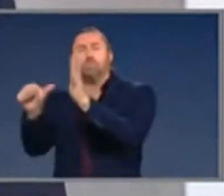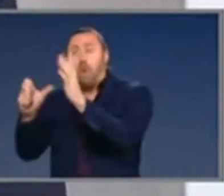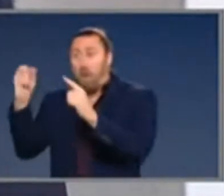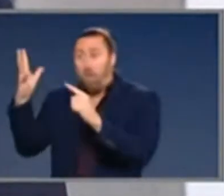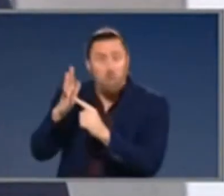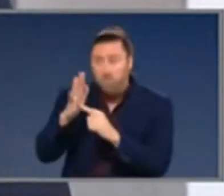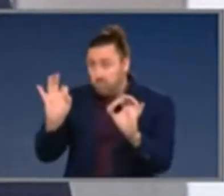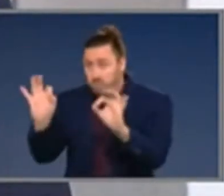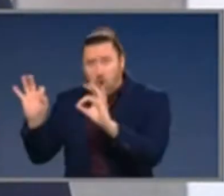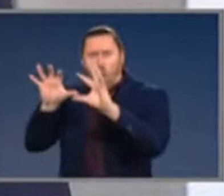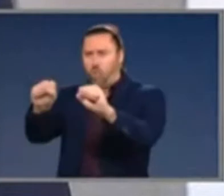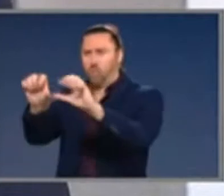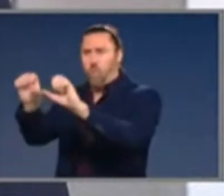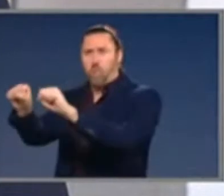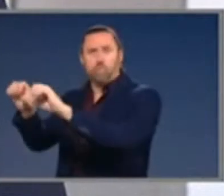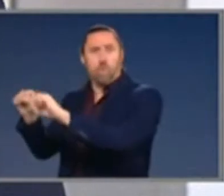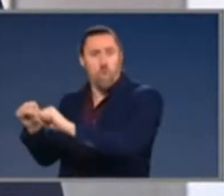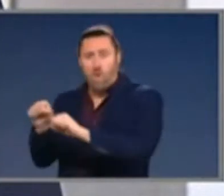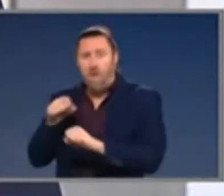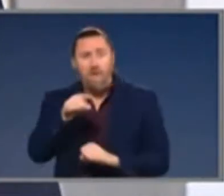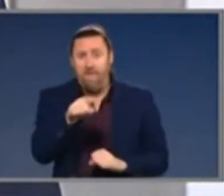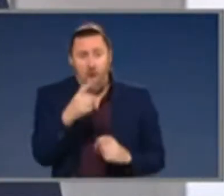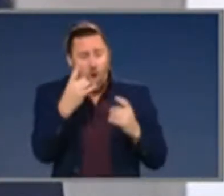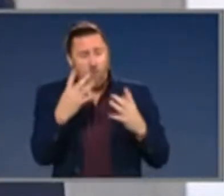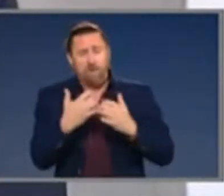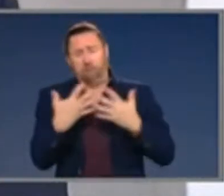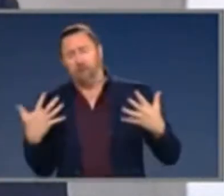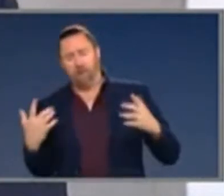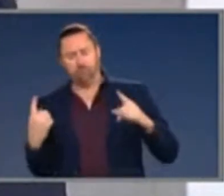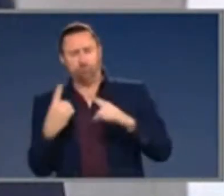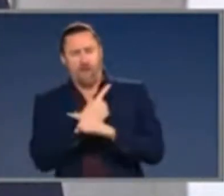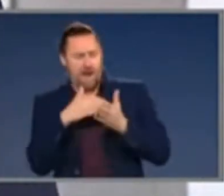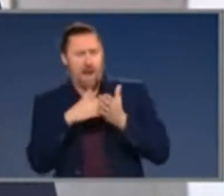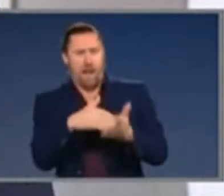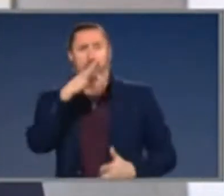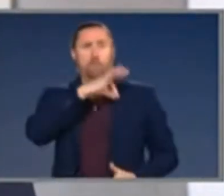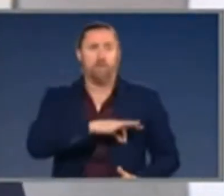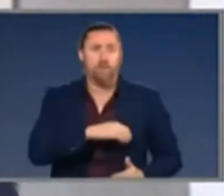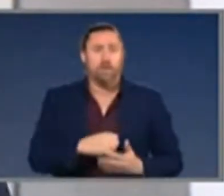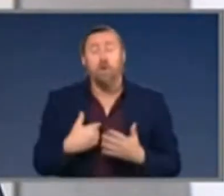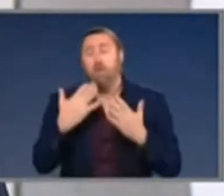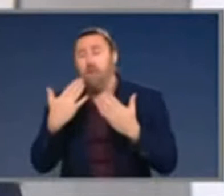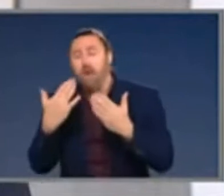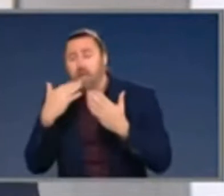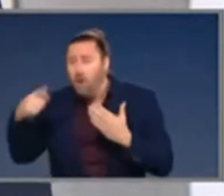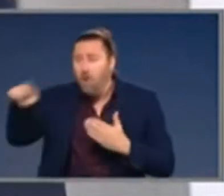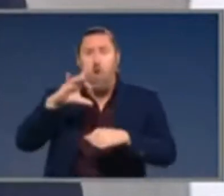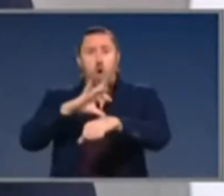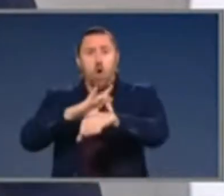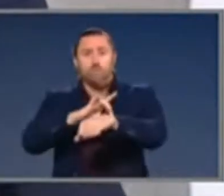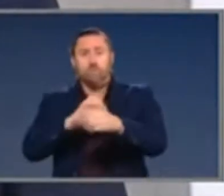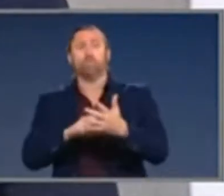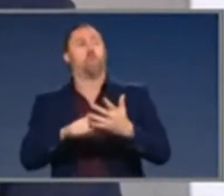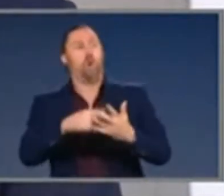surgery. That is already making a very big impact. And I want to thank particularly the hospitals that have been in